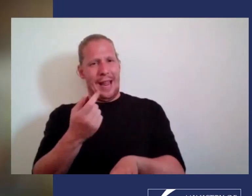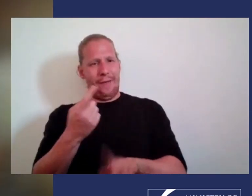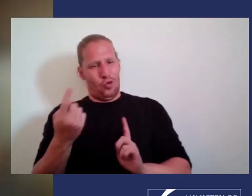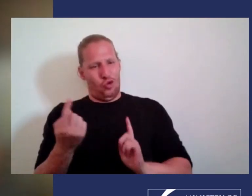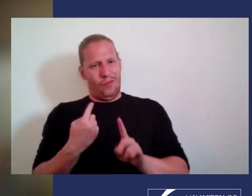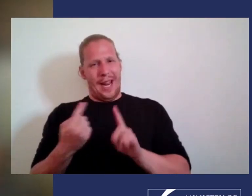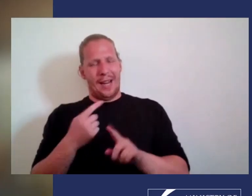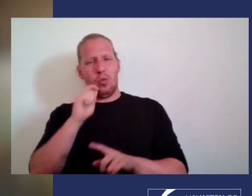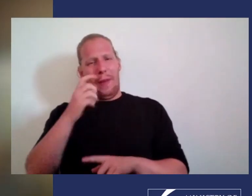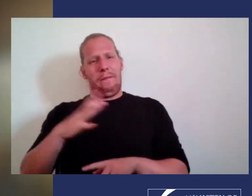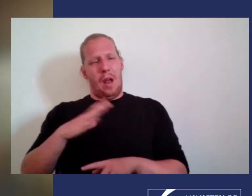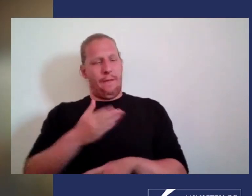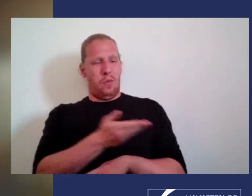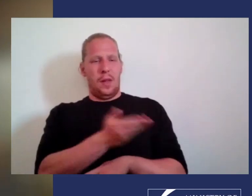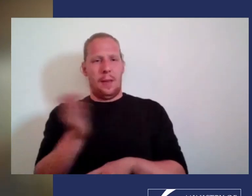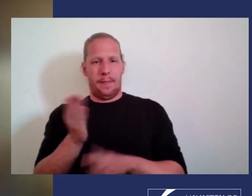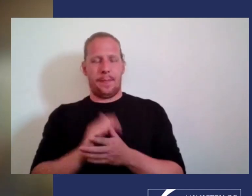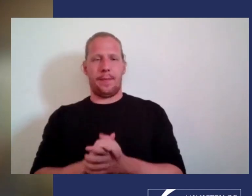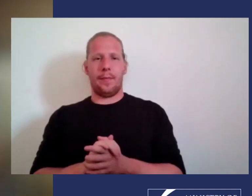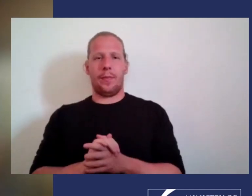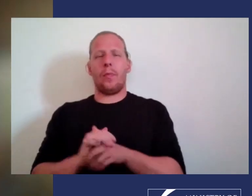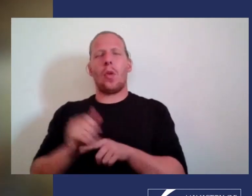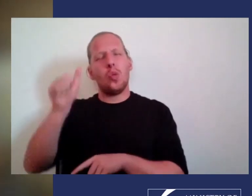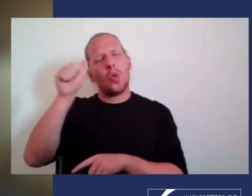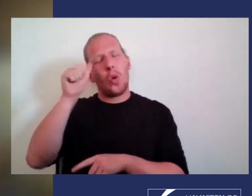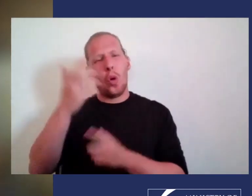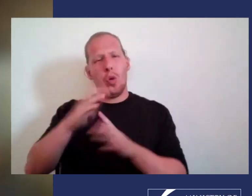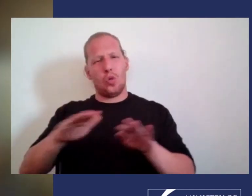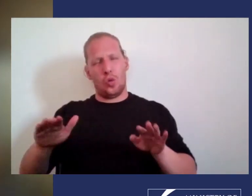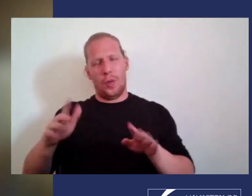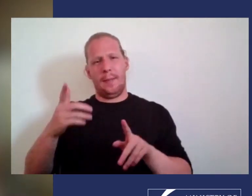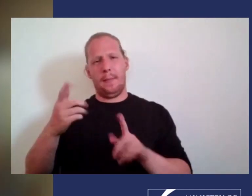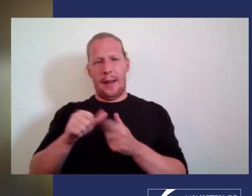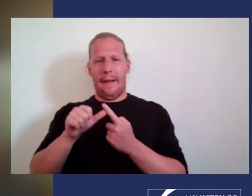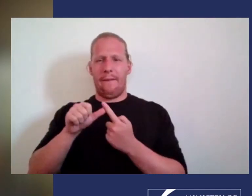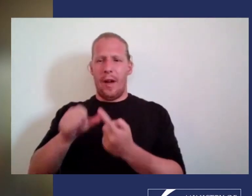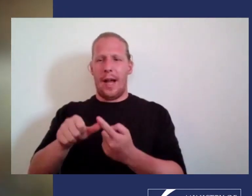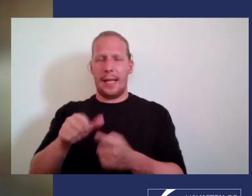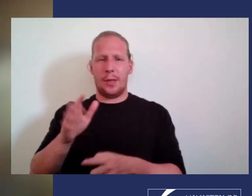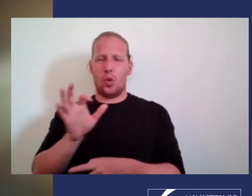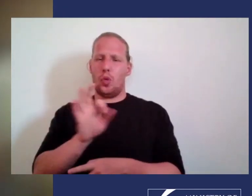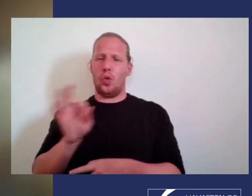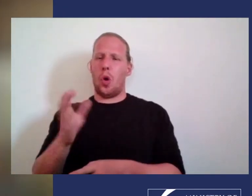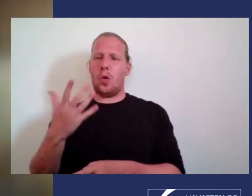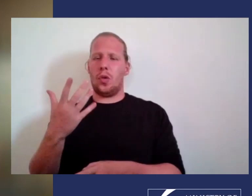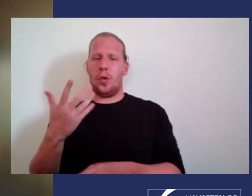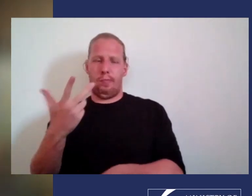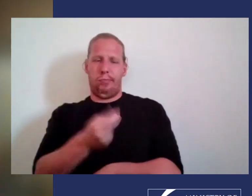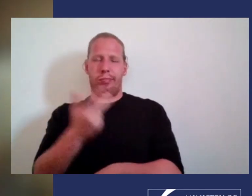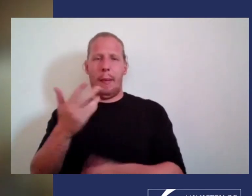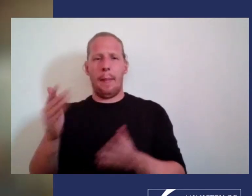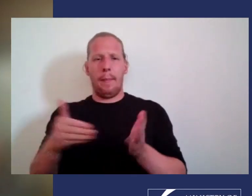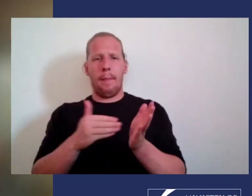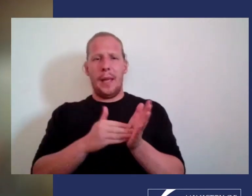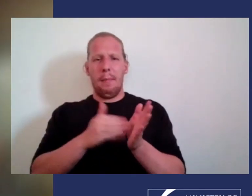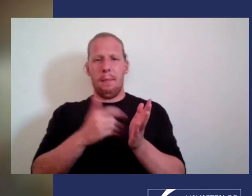how children are advised not to have the measles vaccine for a particular reason, or a drug for a